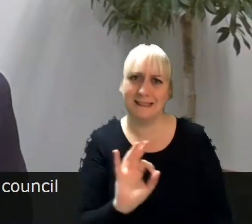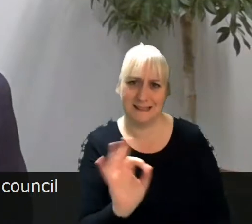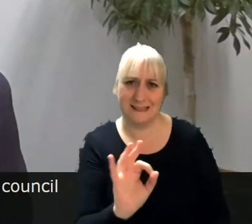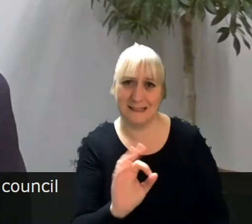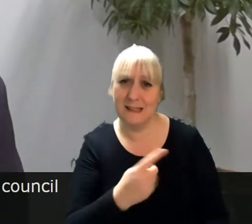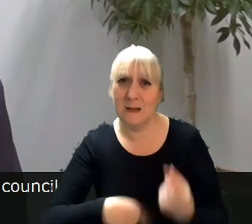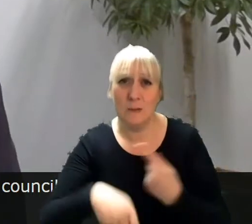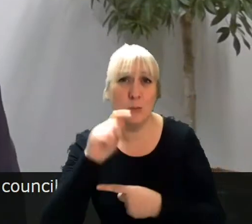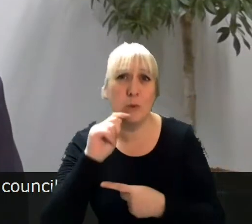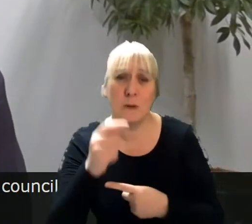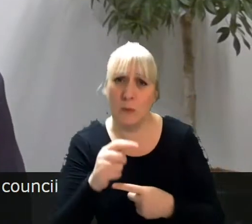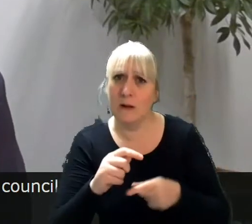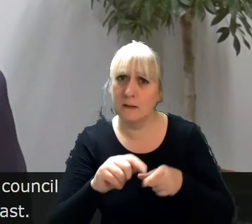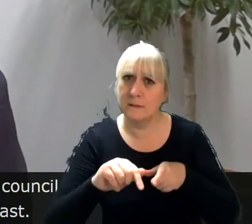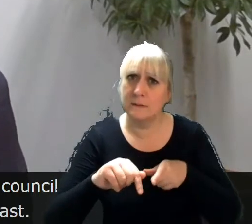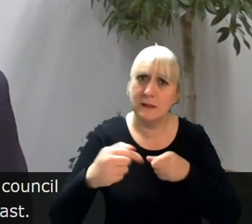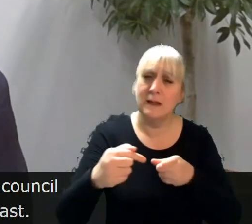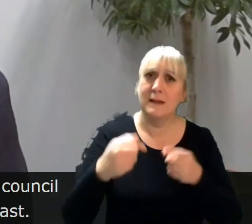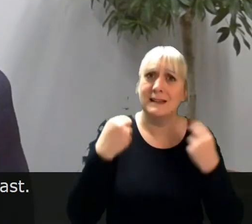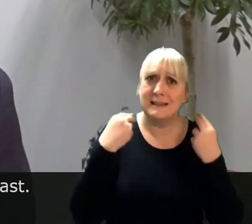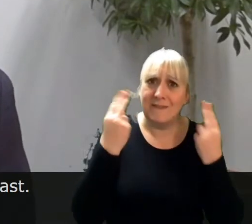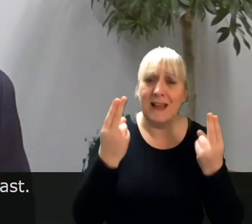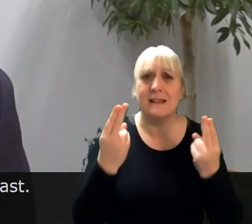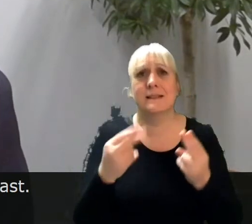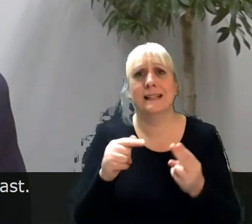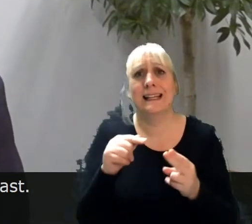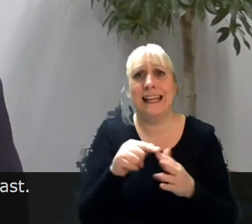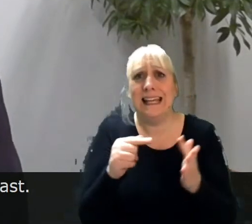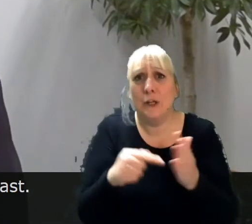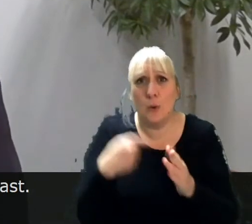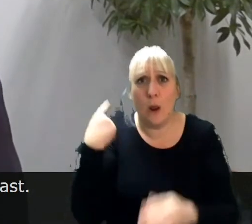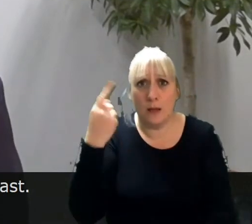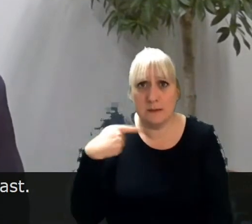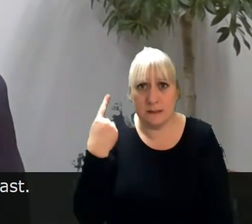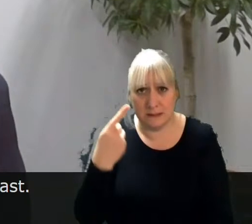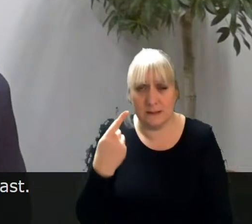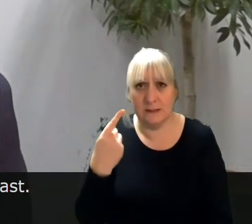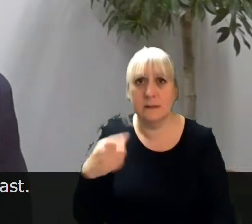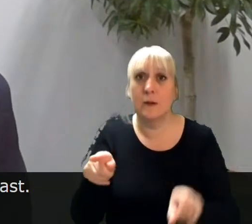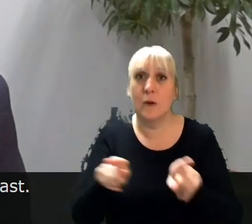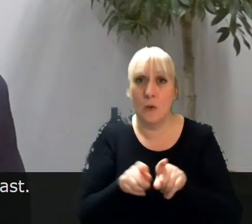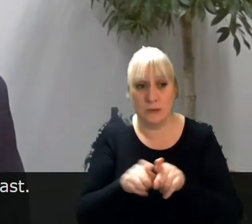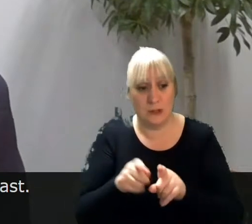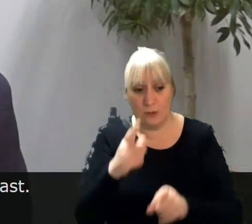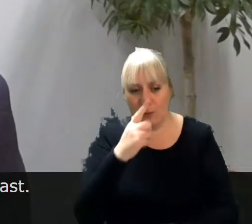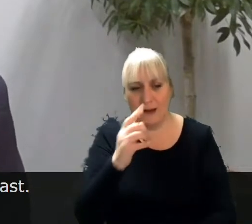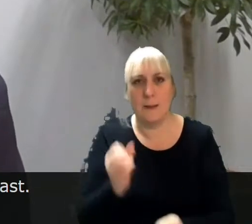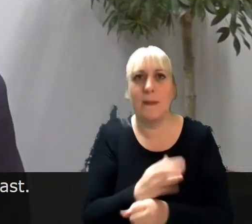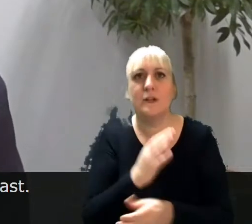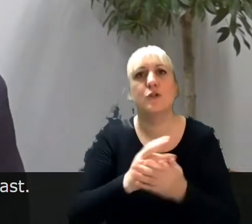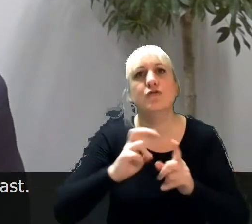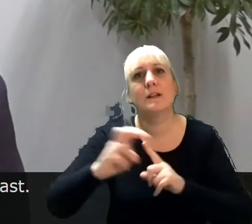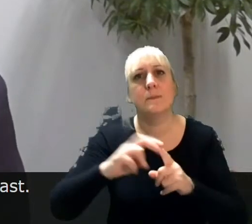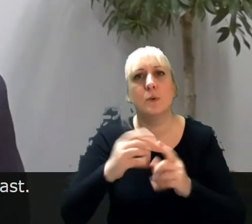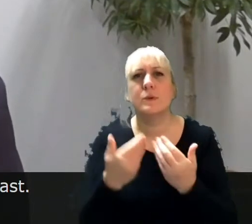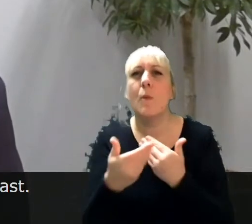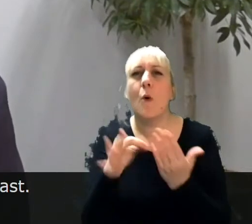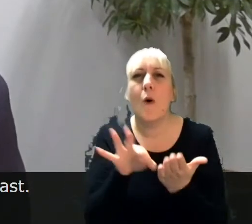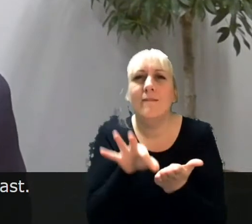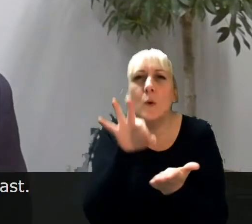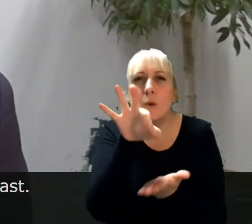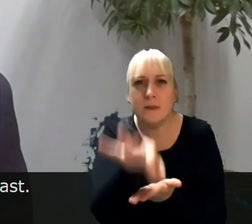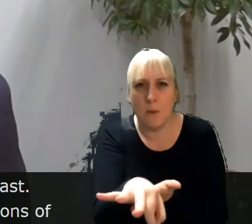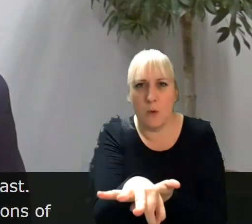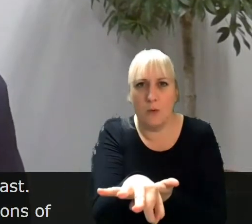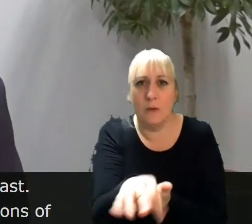Londoners in our city, making transport more affordable for millions of people, cutting toxic air